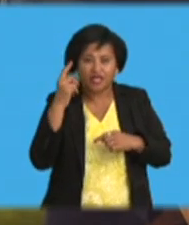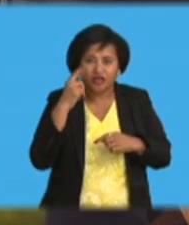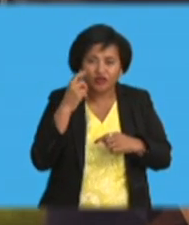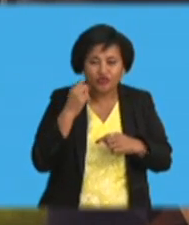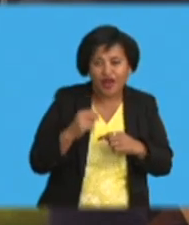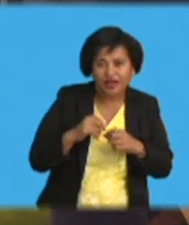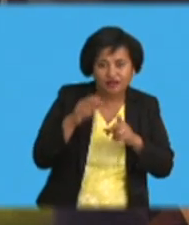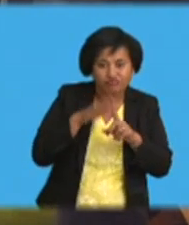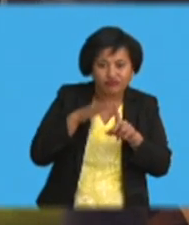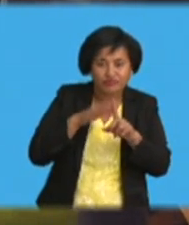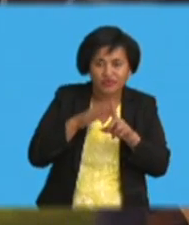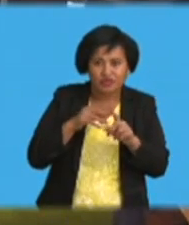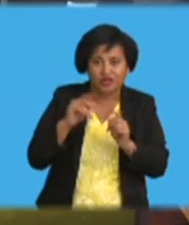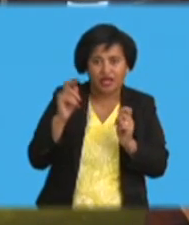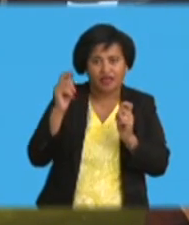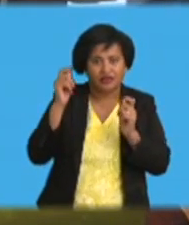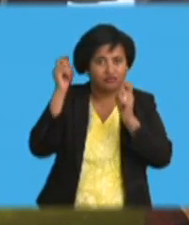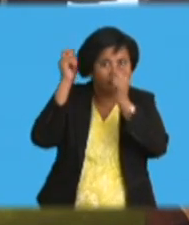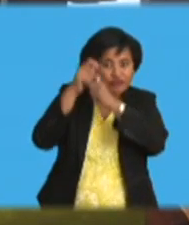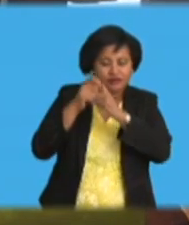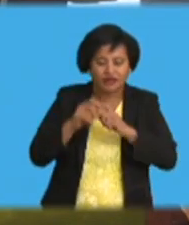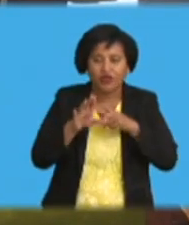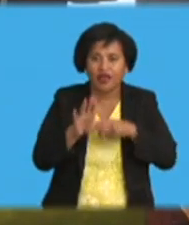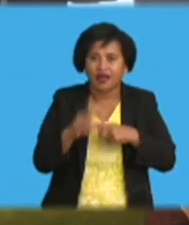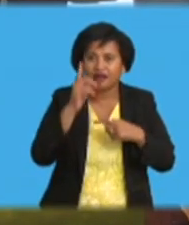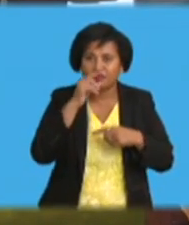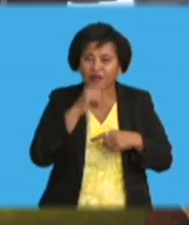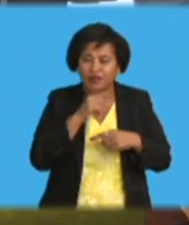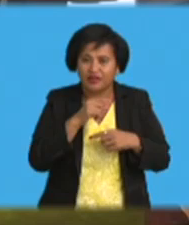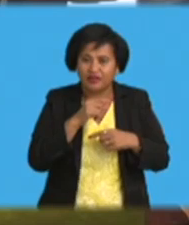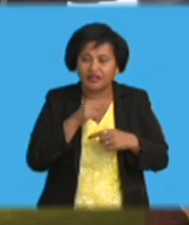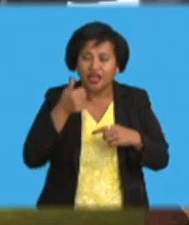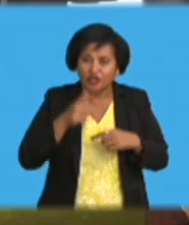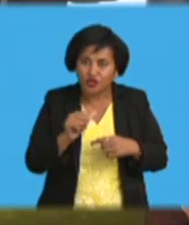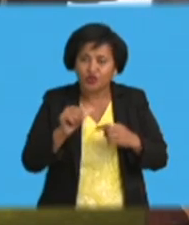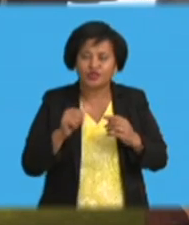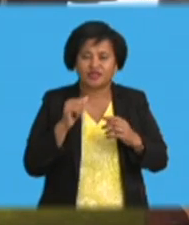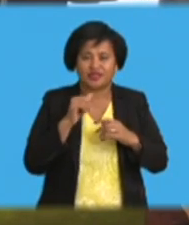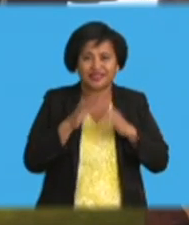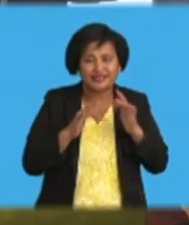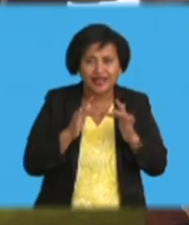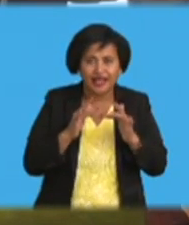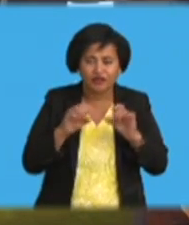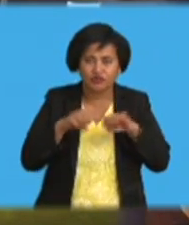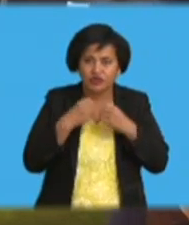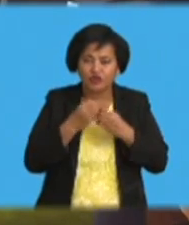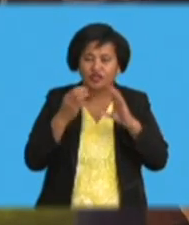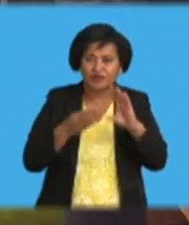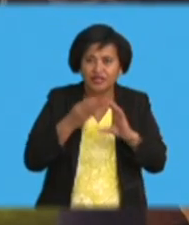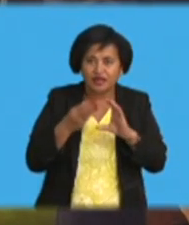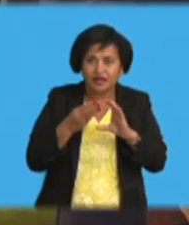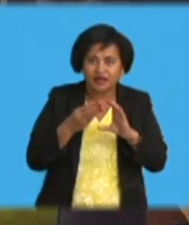what is necessary to protect our youngest Fijians from harm. We all need to think critically about what we read on social media and